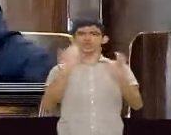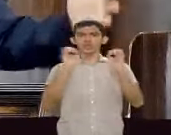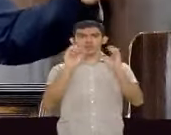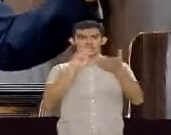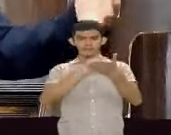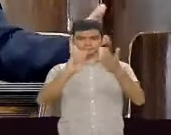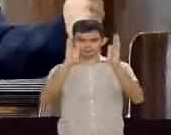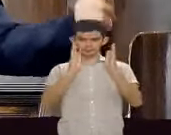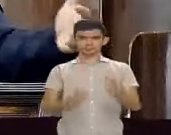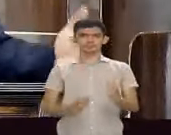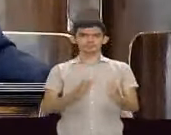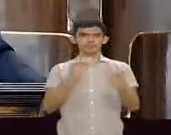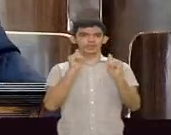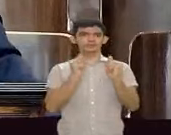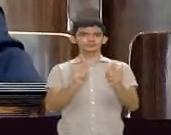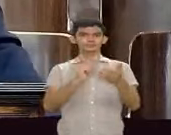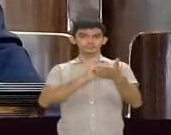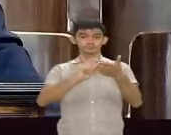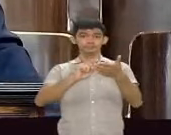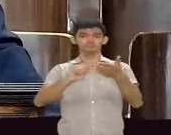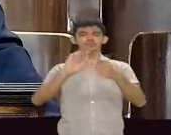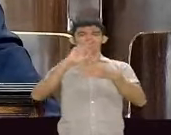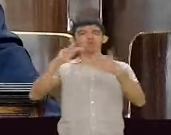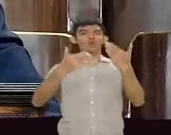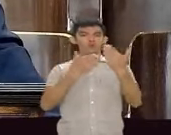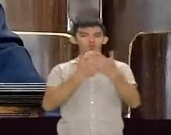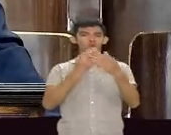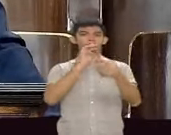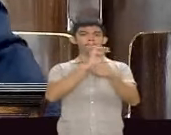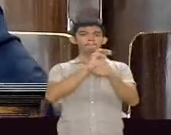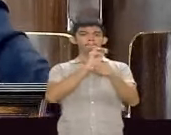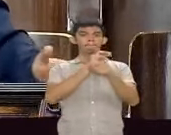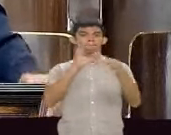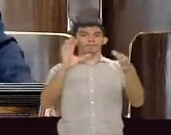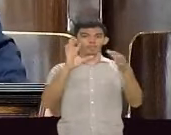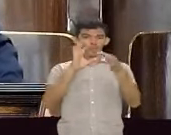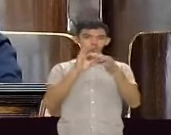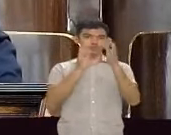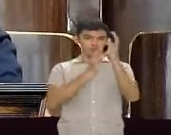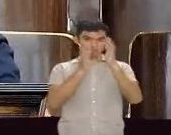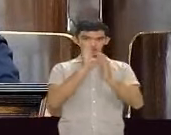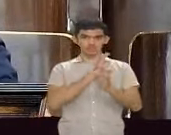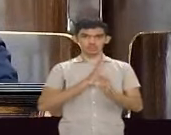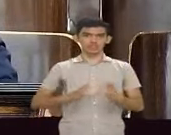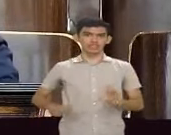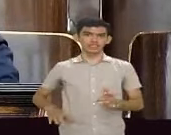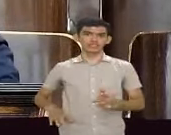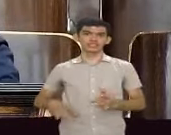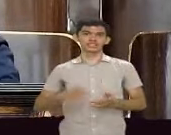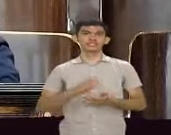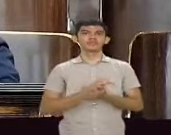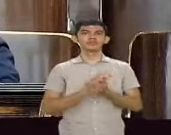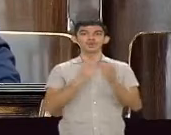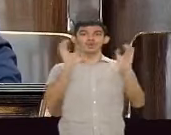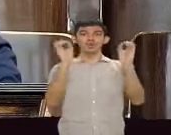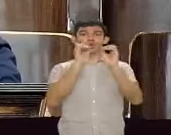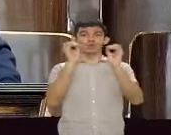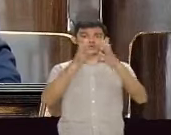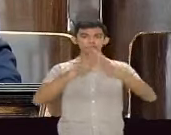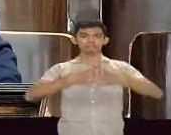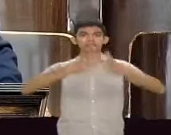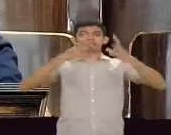that short span of time. The supremacy of the spiritual family. There is